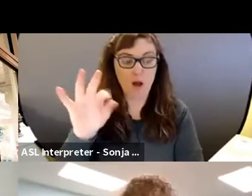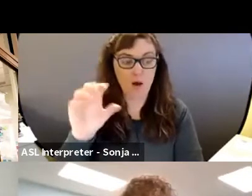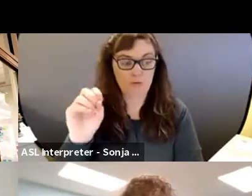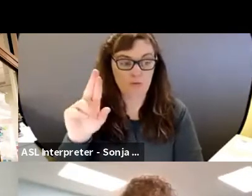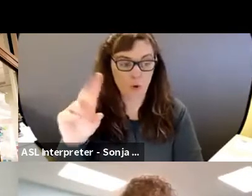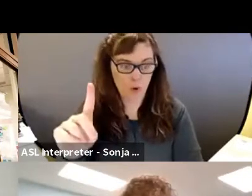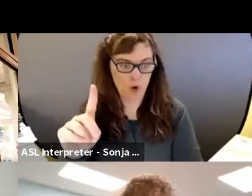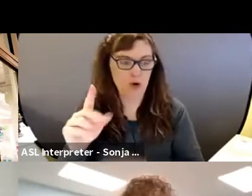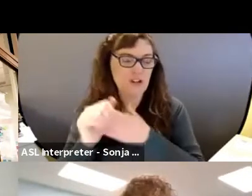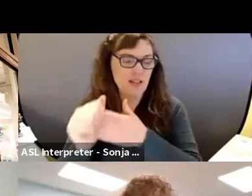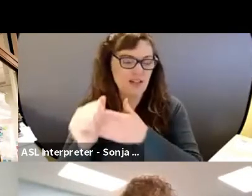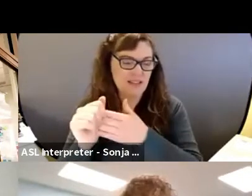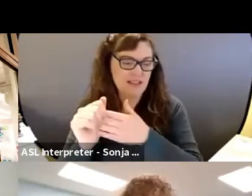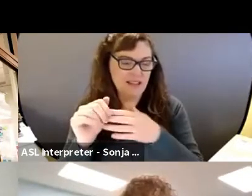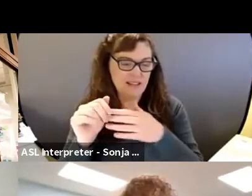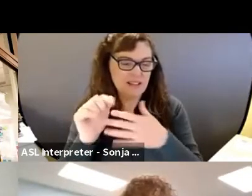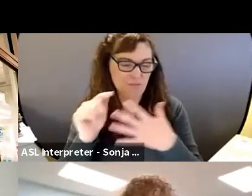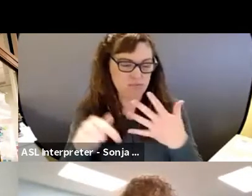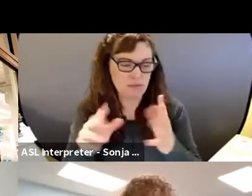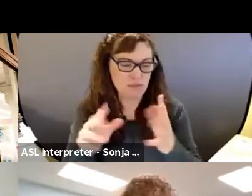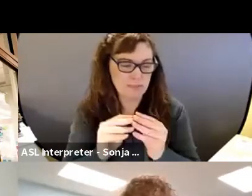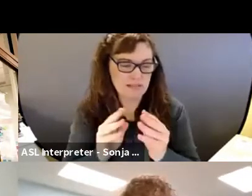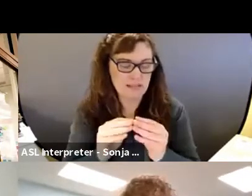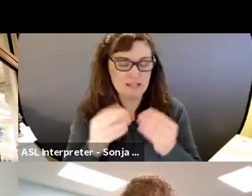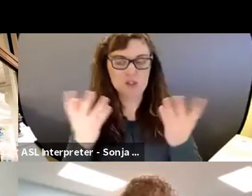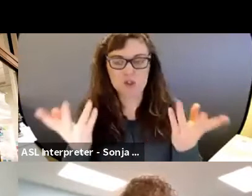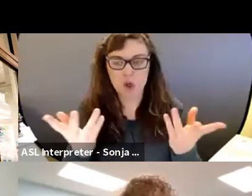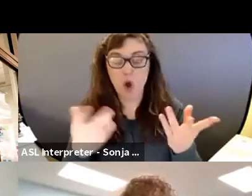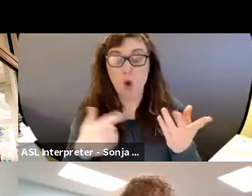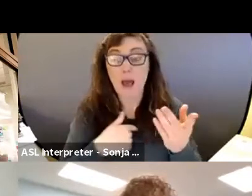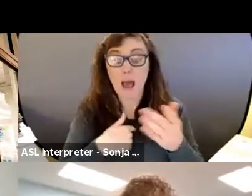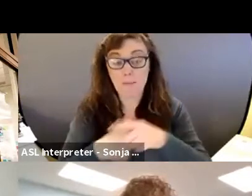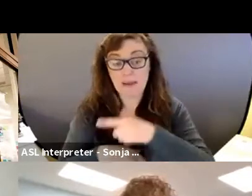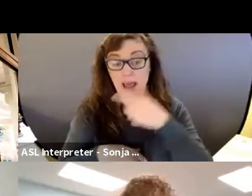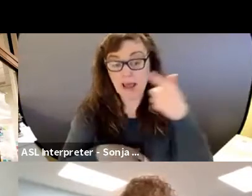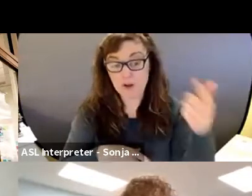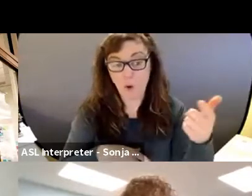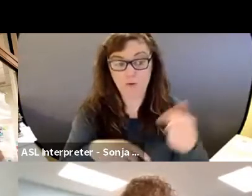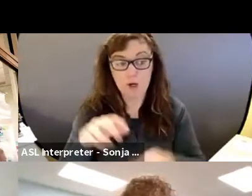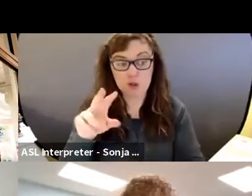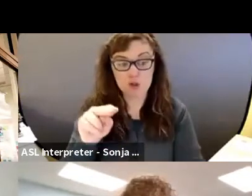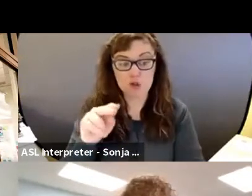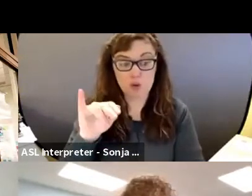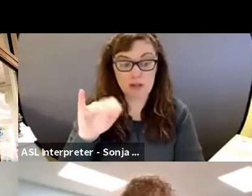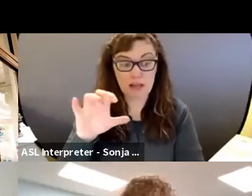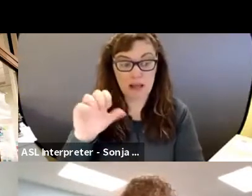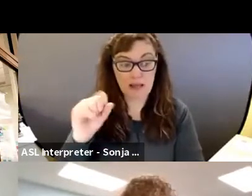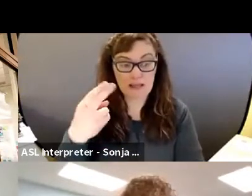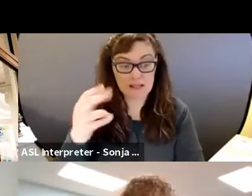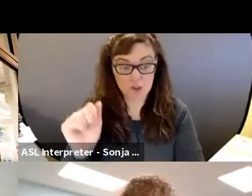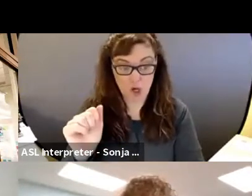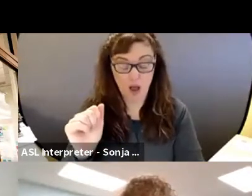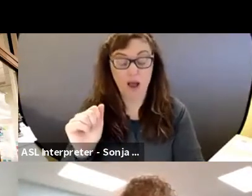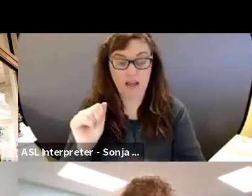today. So all of that said, I'm immediately going to hand over to Naisha so she can introduce herself